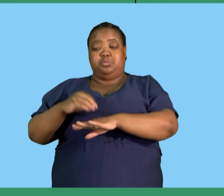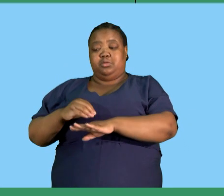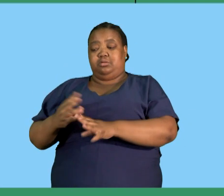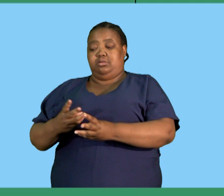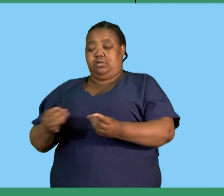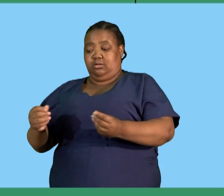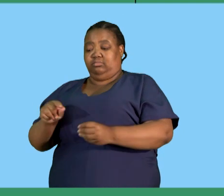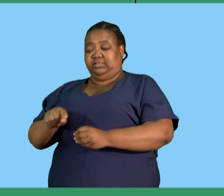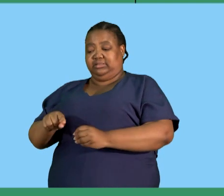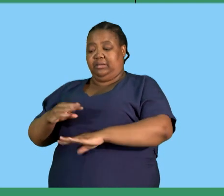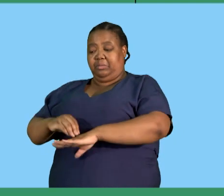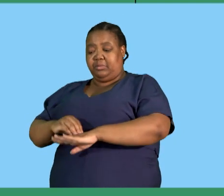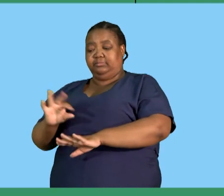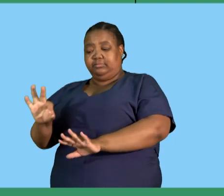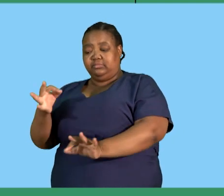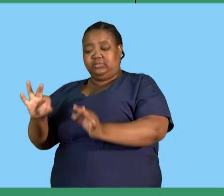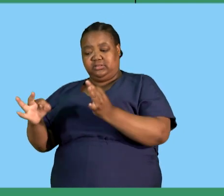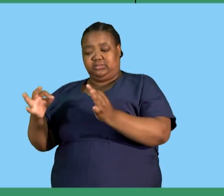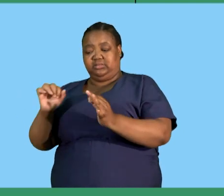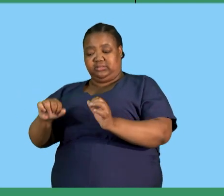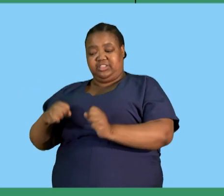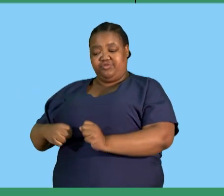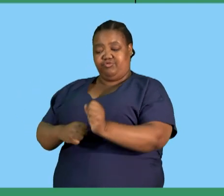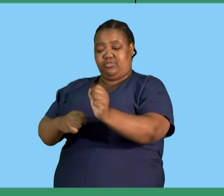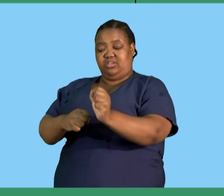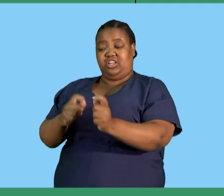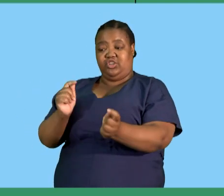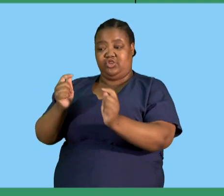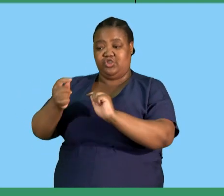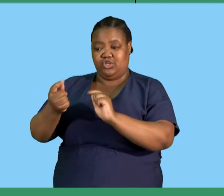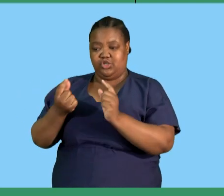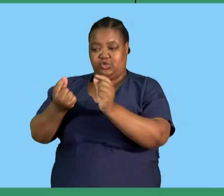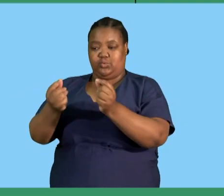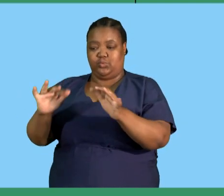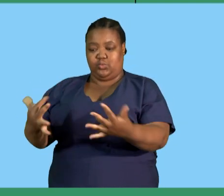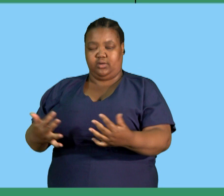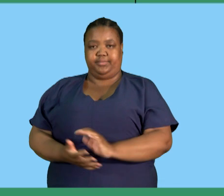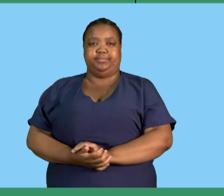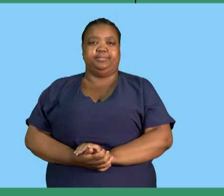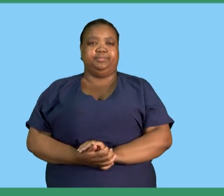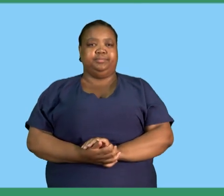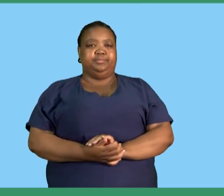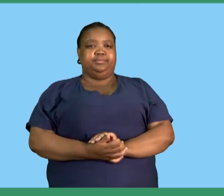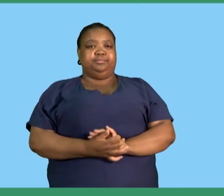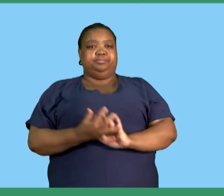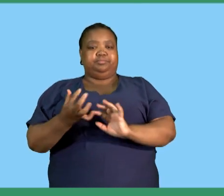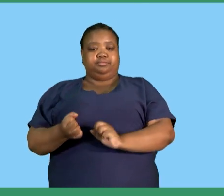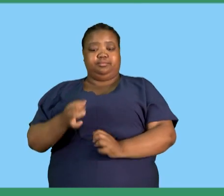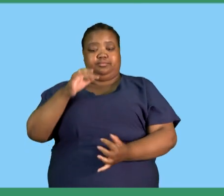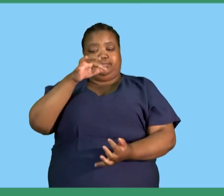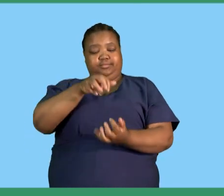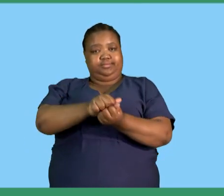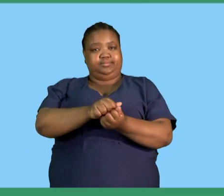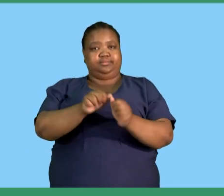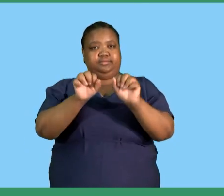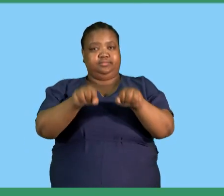of analyzing a situation to identify the strategies to bring about change. Right, now in